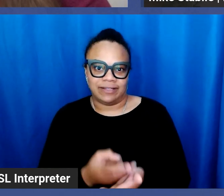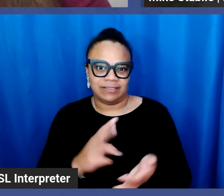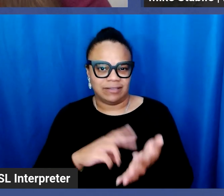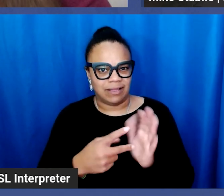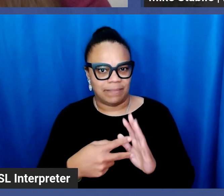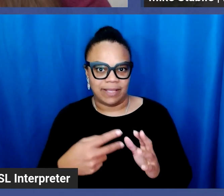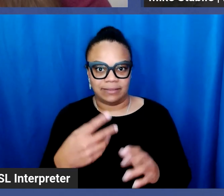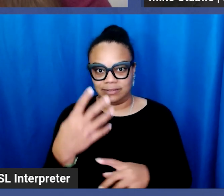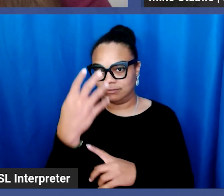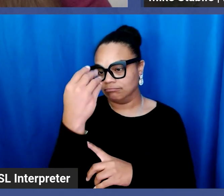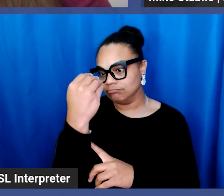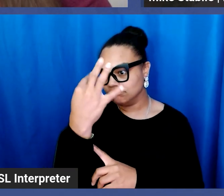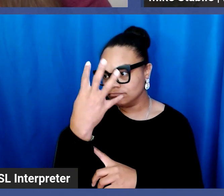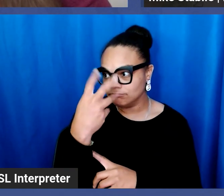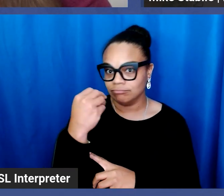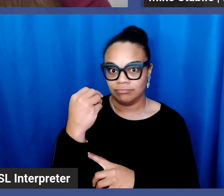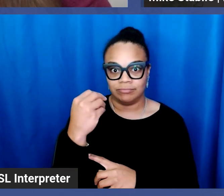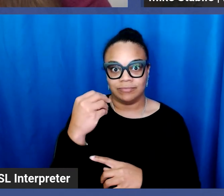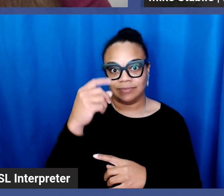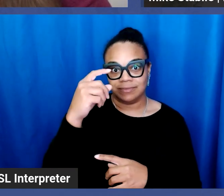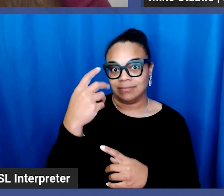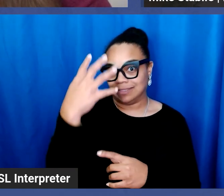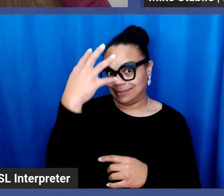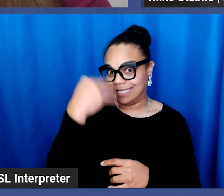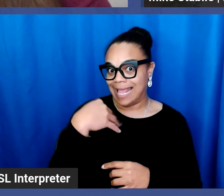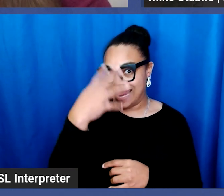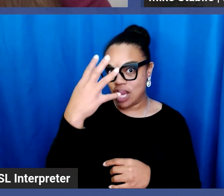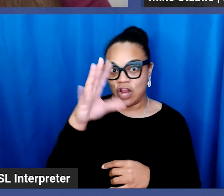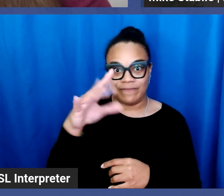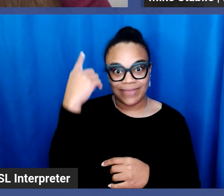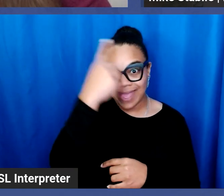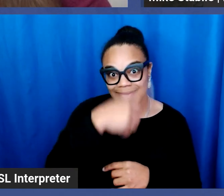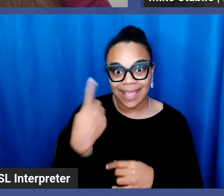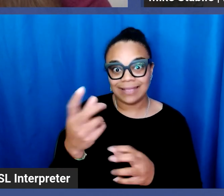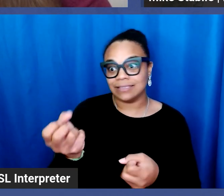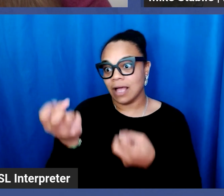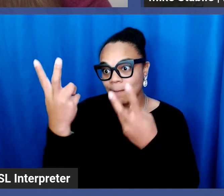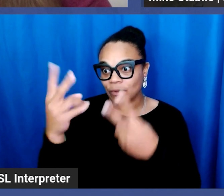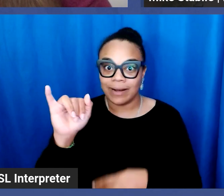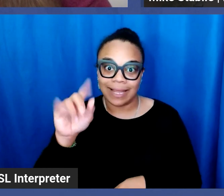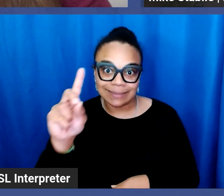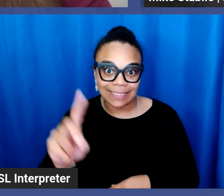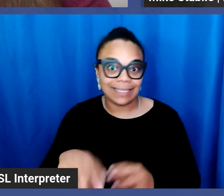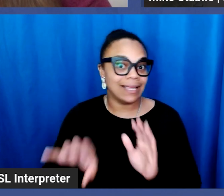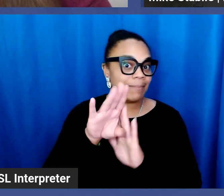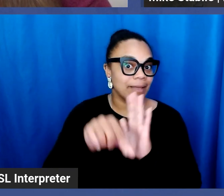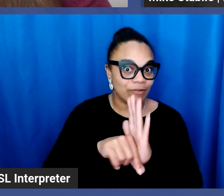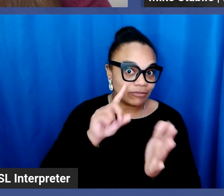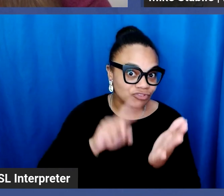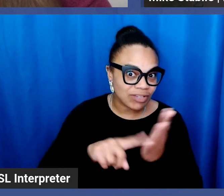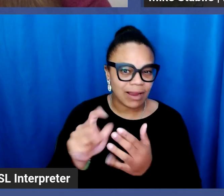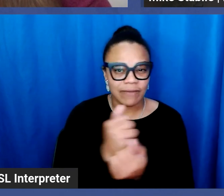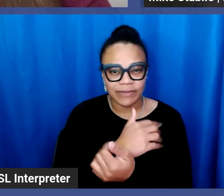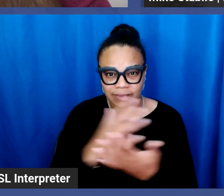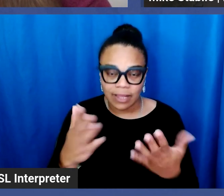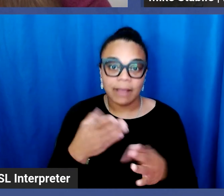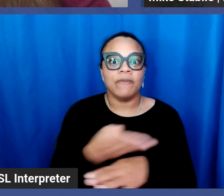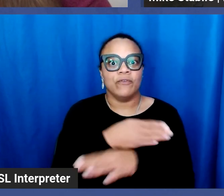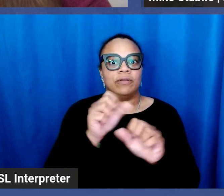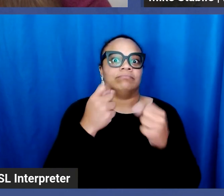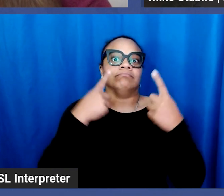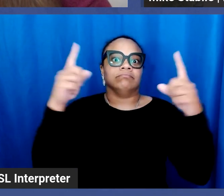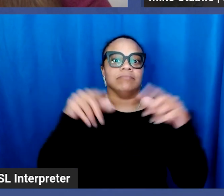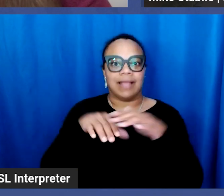your face, uploading your ID, doing a background check in order to be able to access this type of content. And that